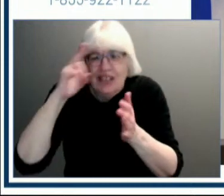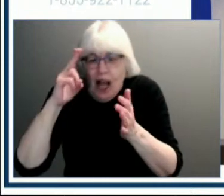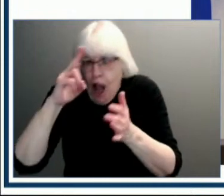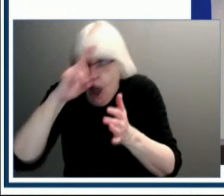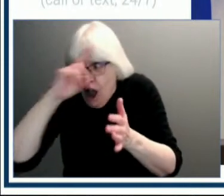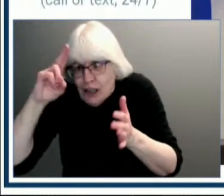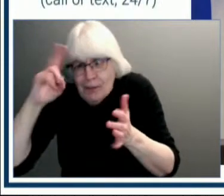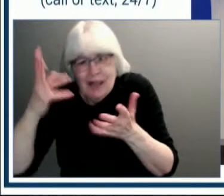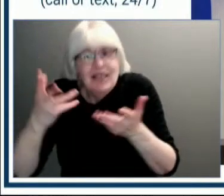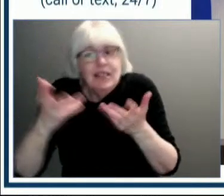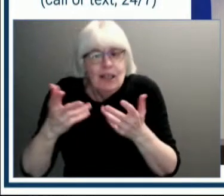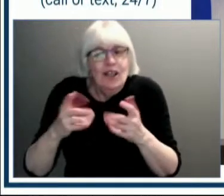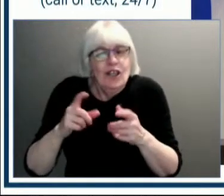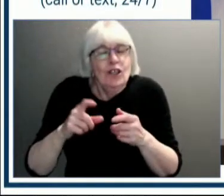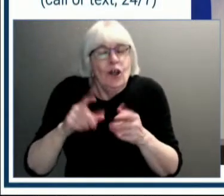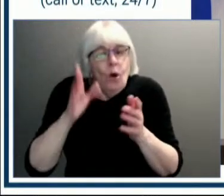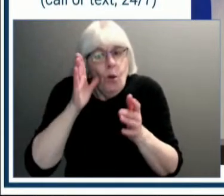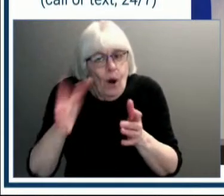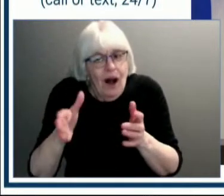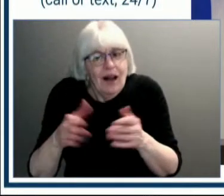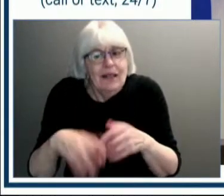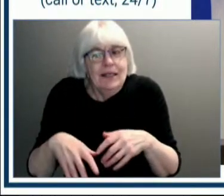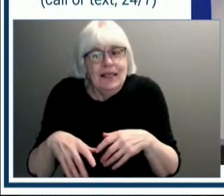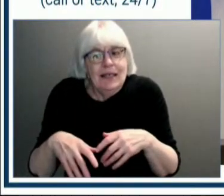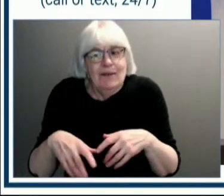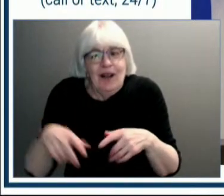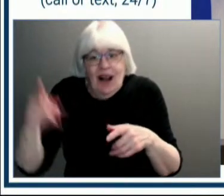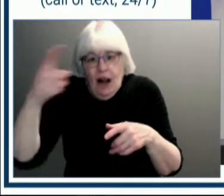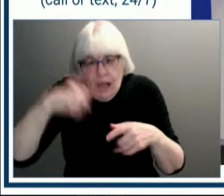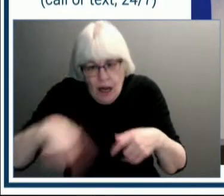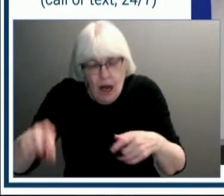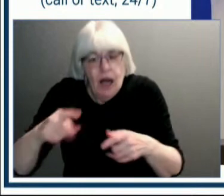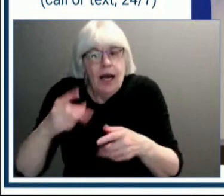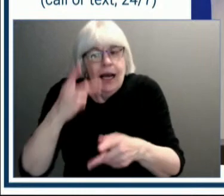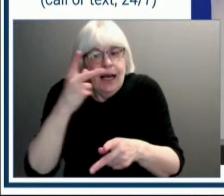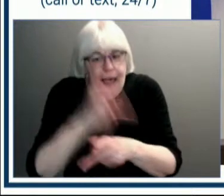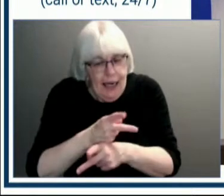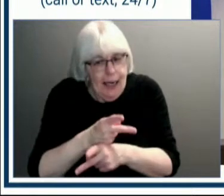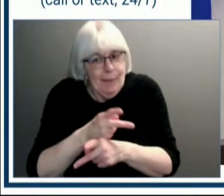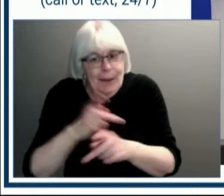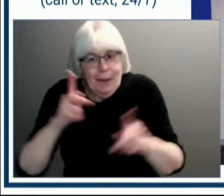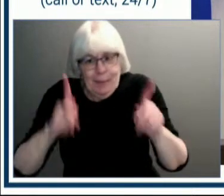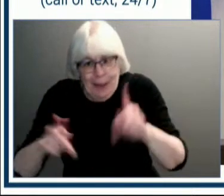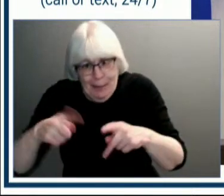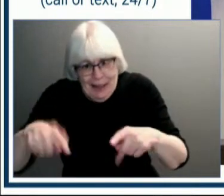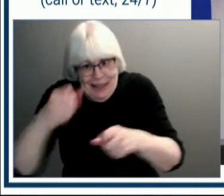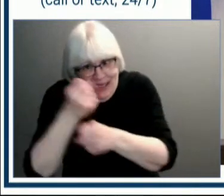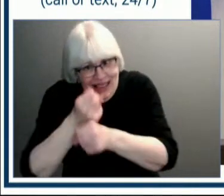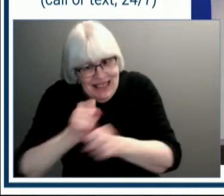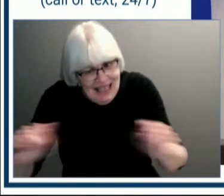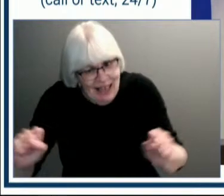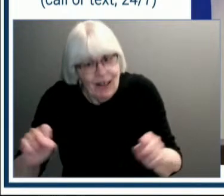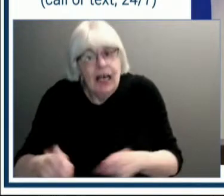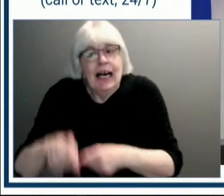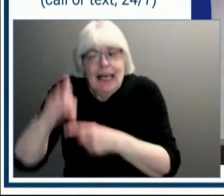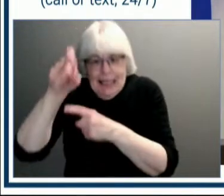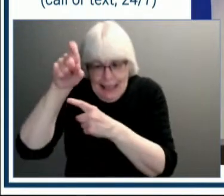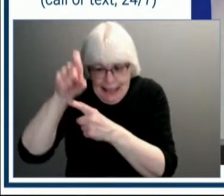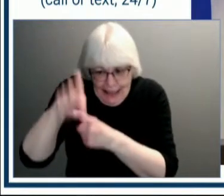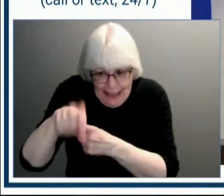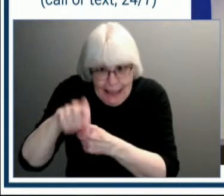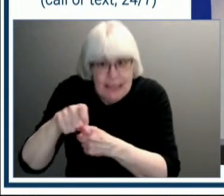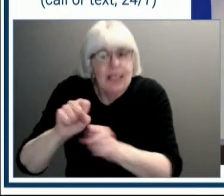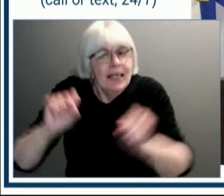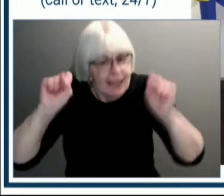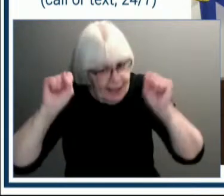communities to keep everybody safe. But if you need a test, you can get it. We have lots ordered and coming, and we'll get those distributed just as soon as they get here.